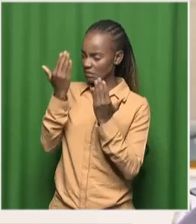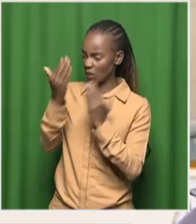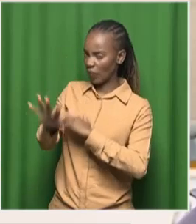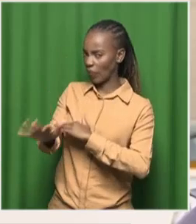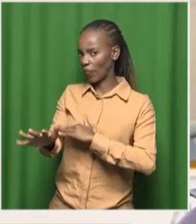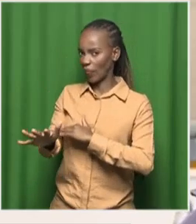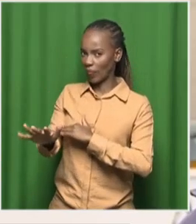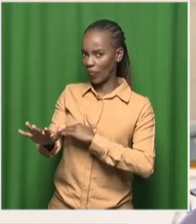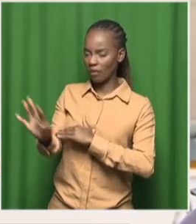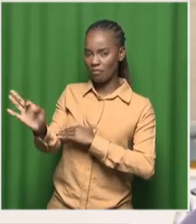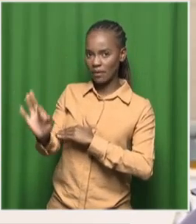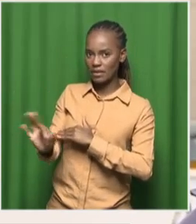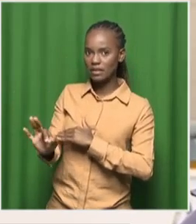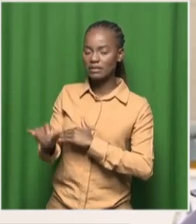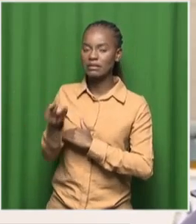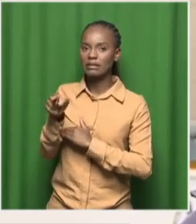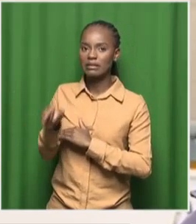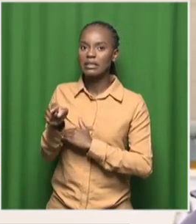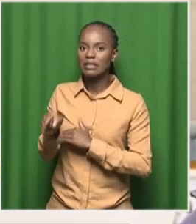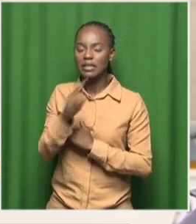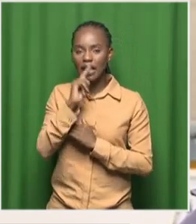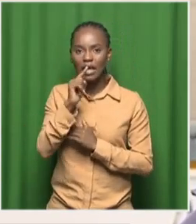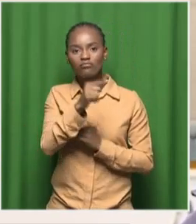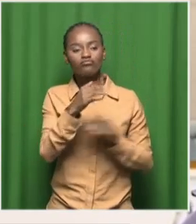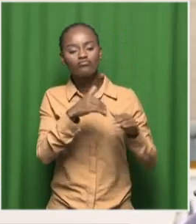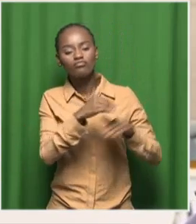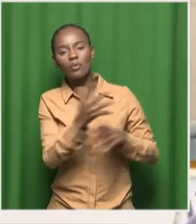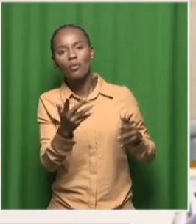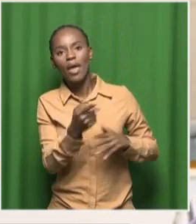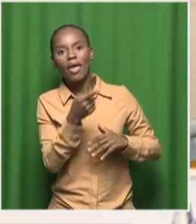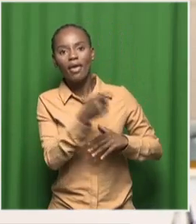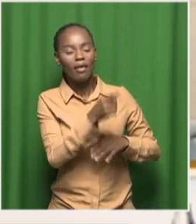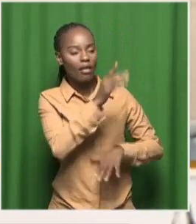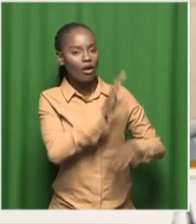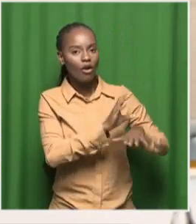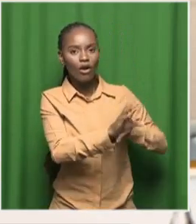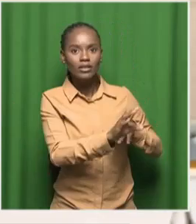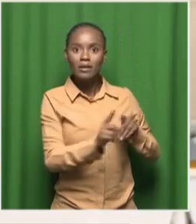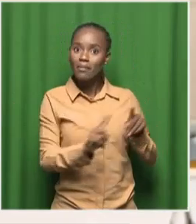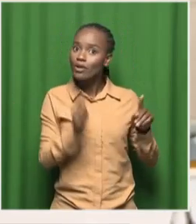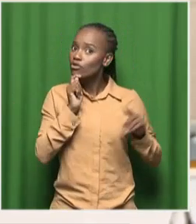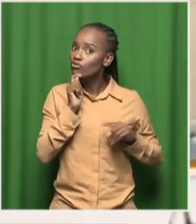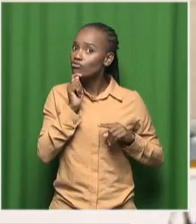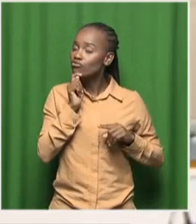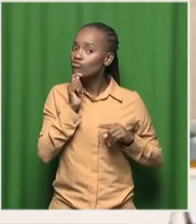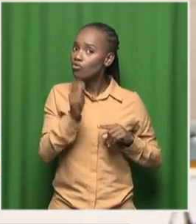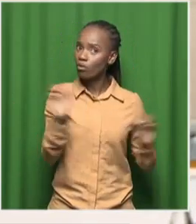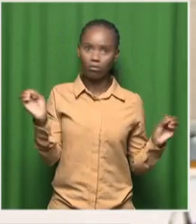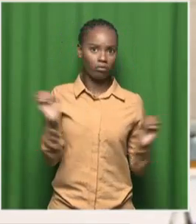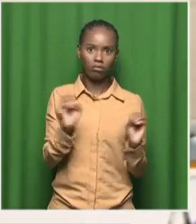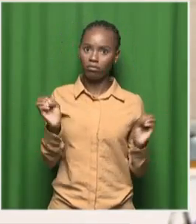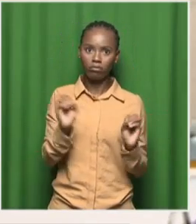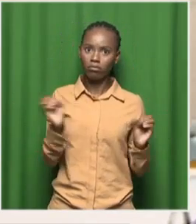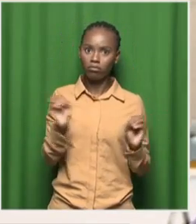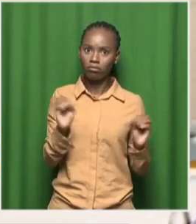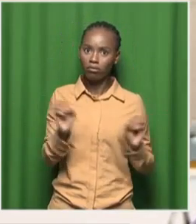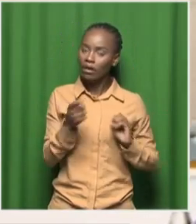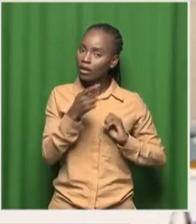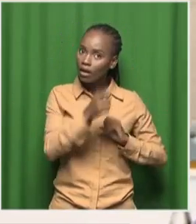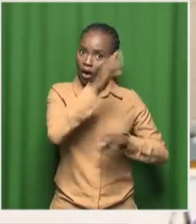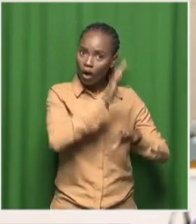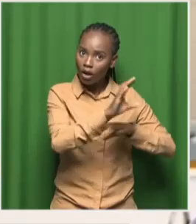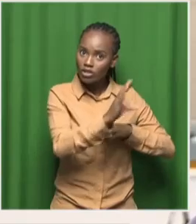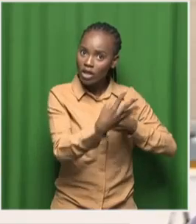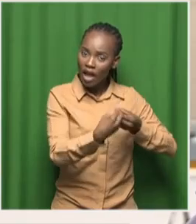a certain level of academic rigor. They're doing maths, they're doing, electronics, they're doing all sorts of things that require you